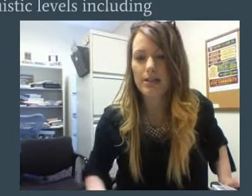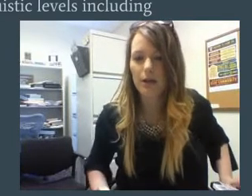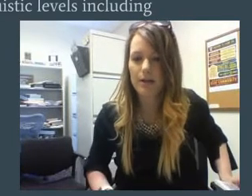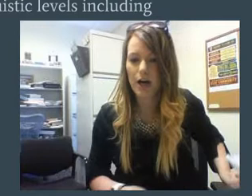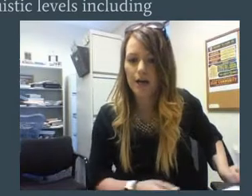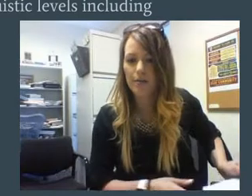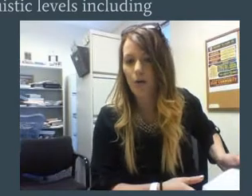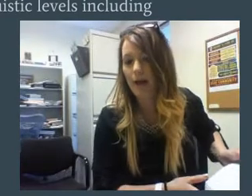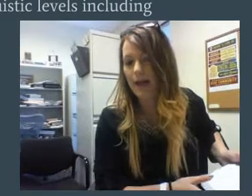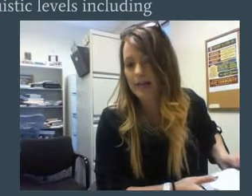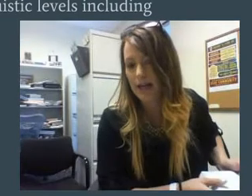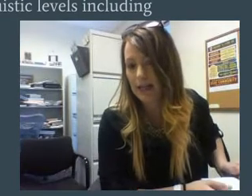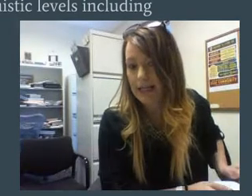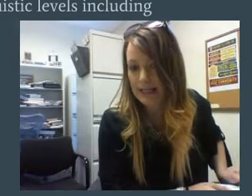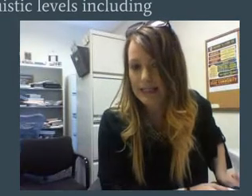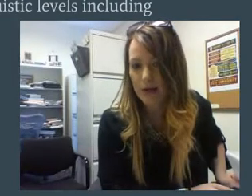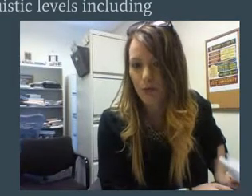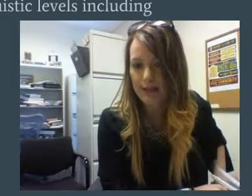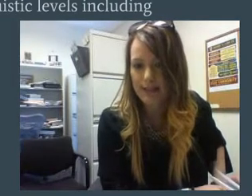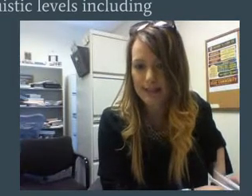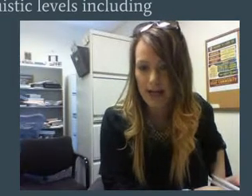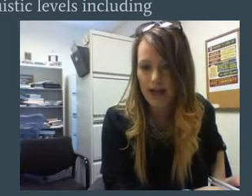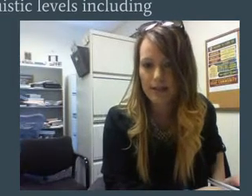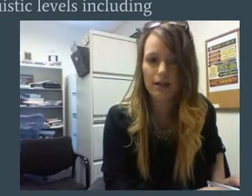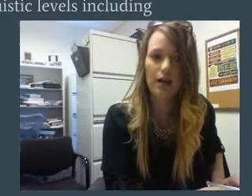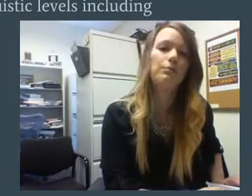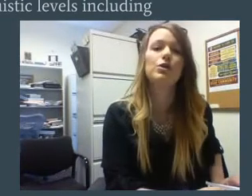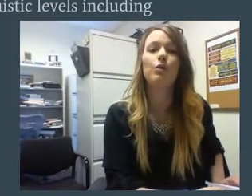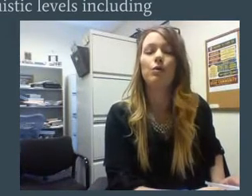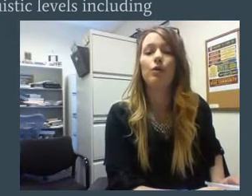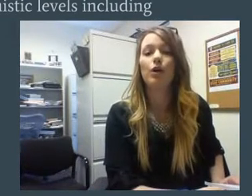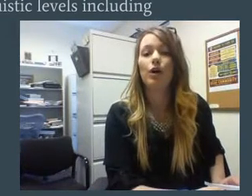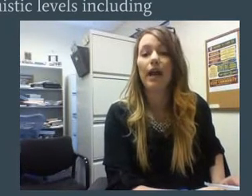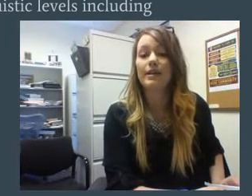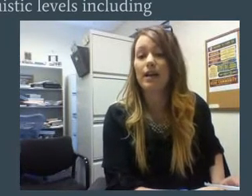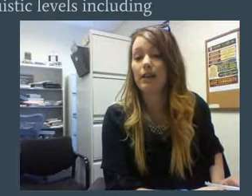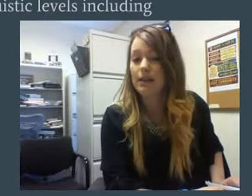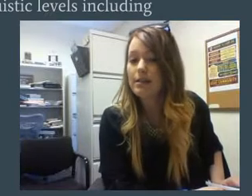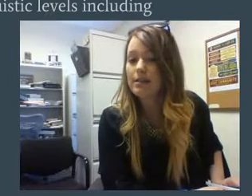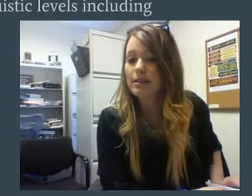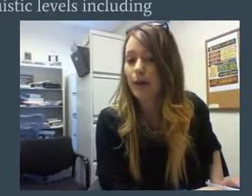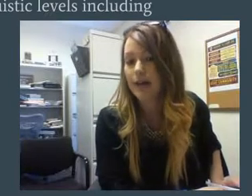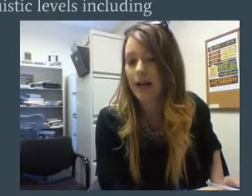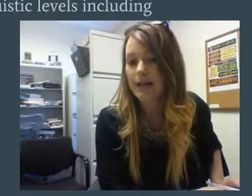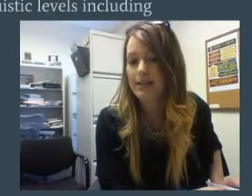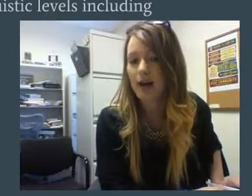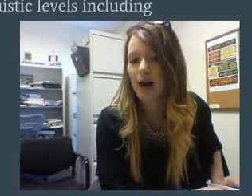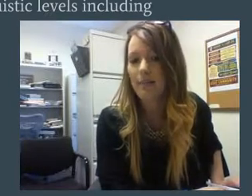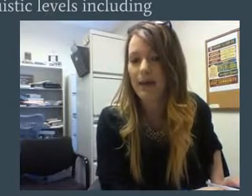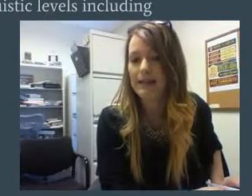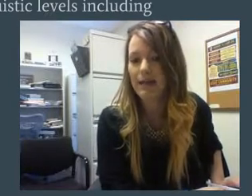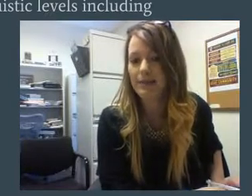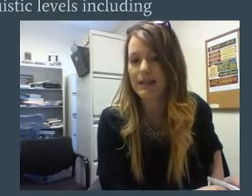Let's start by talking about what ASL is and what it is not. So, ASL is recognized